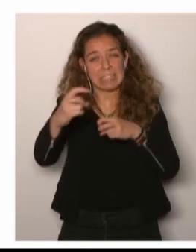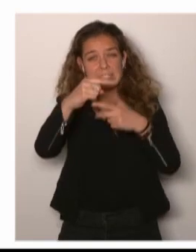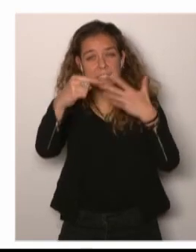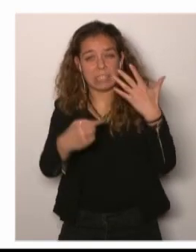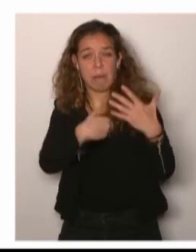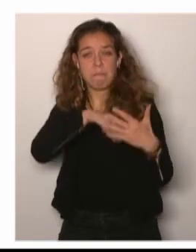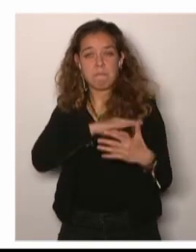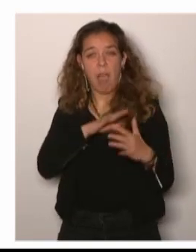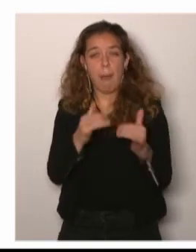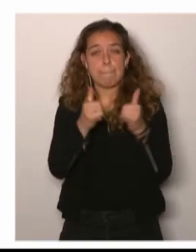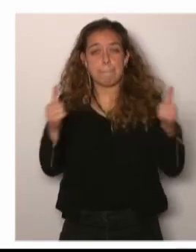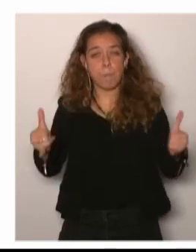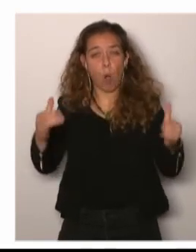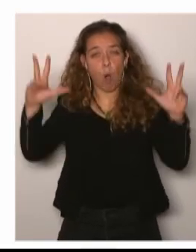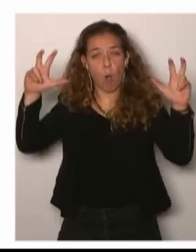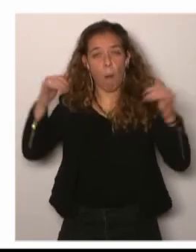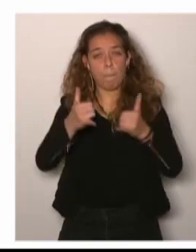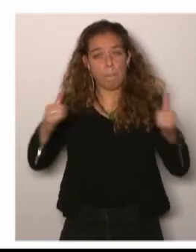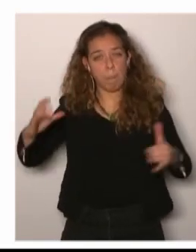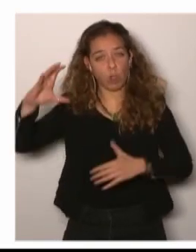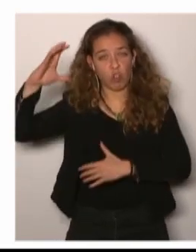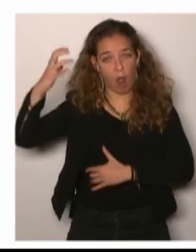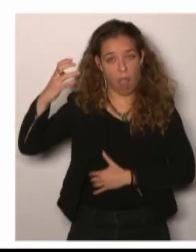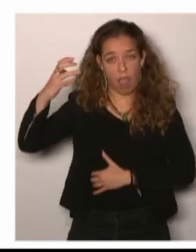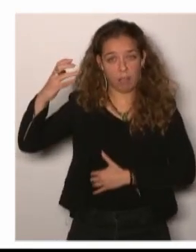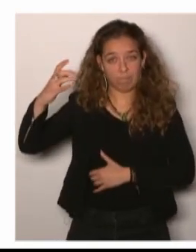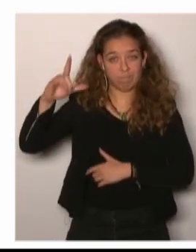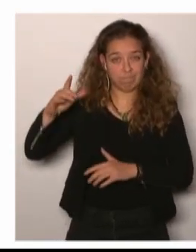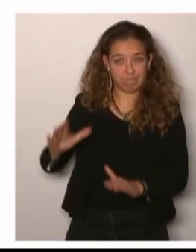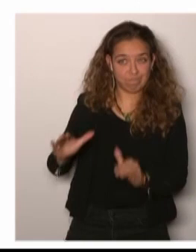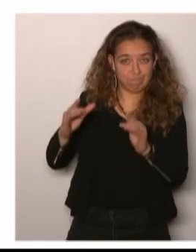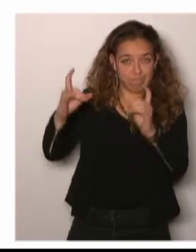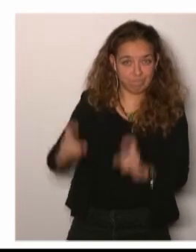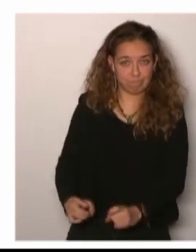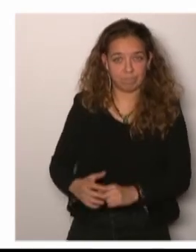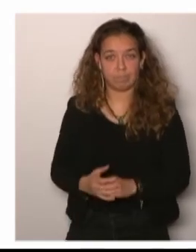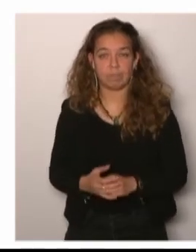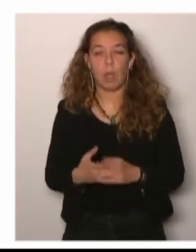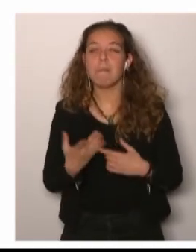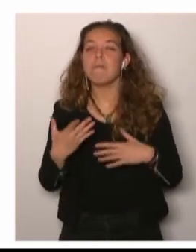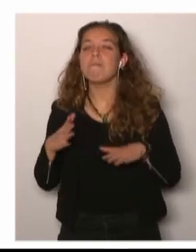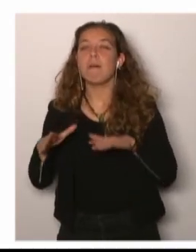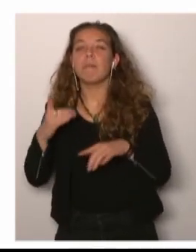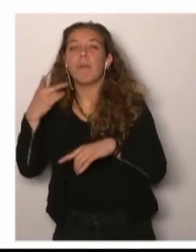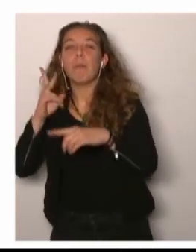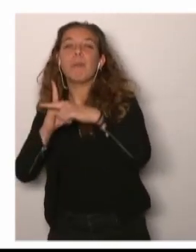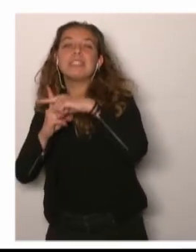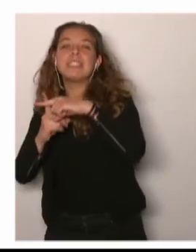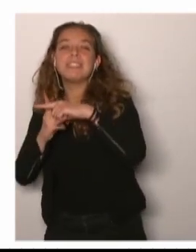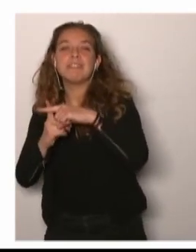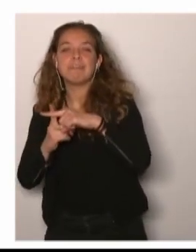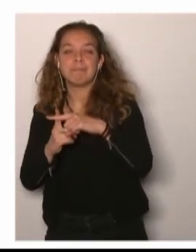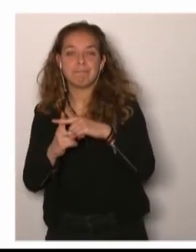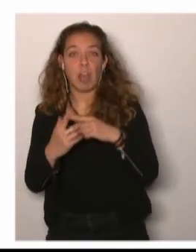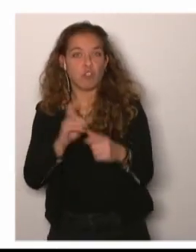fourth example I would give in a more positive mode is the importance of physical activity. Well, you've all been sitting here since 9 o'clock this morning,